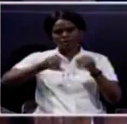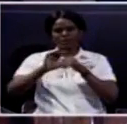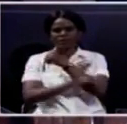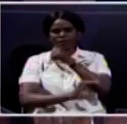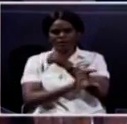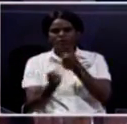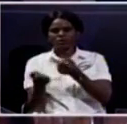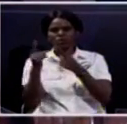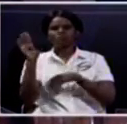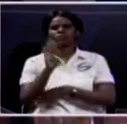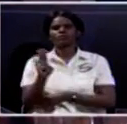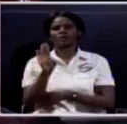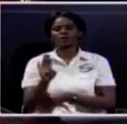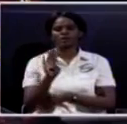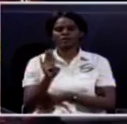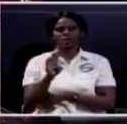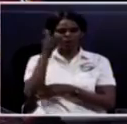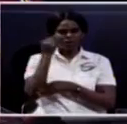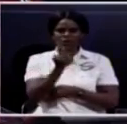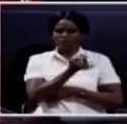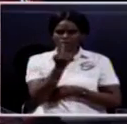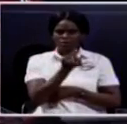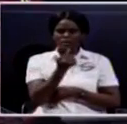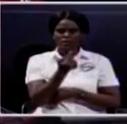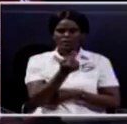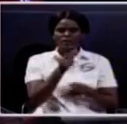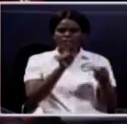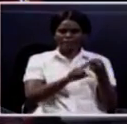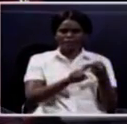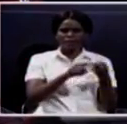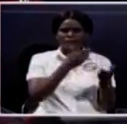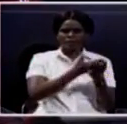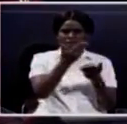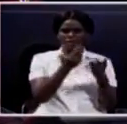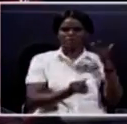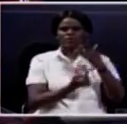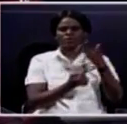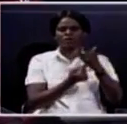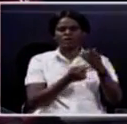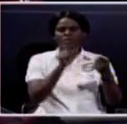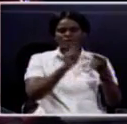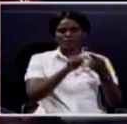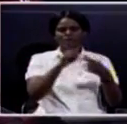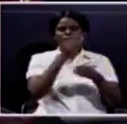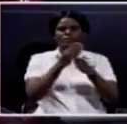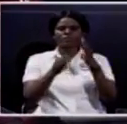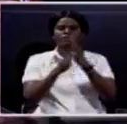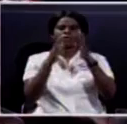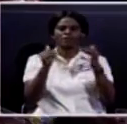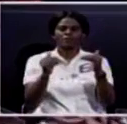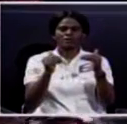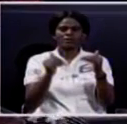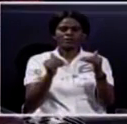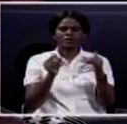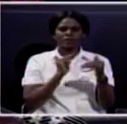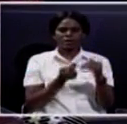go to Botswana for only 2 reasons: to buy a car, a Toyota, and also build a house. We were